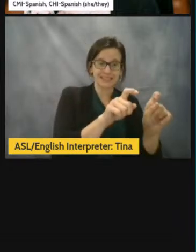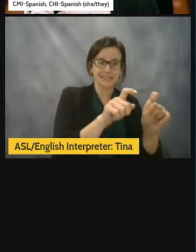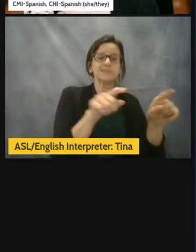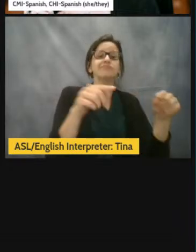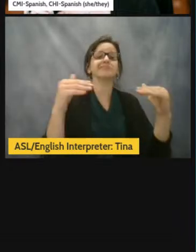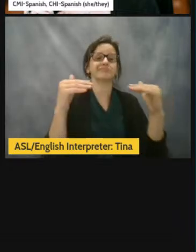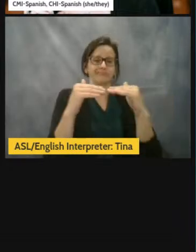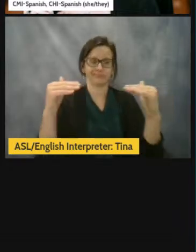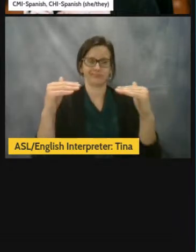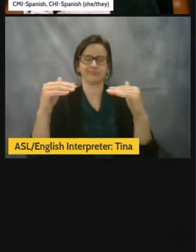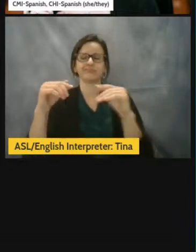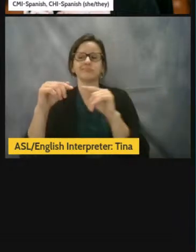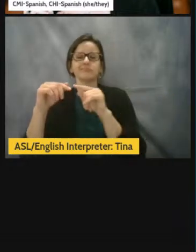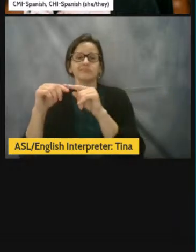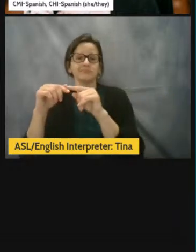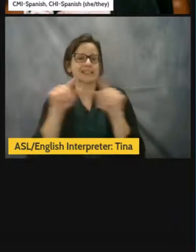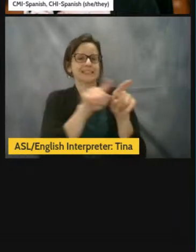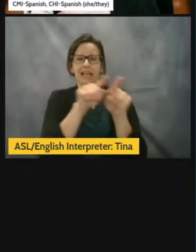their